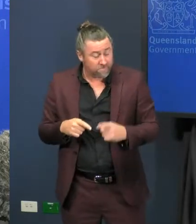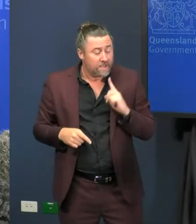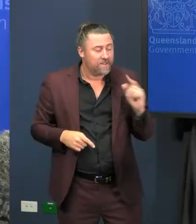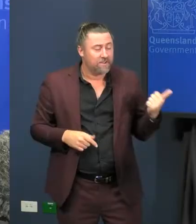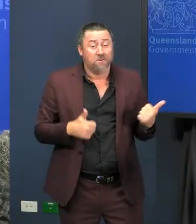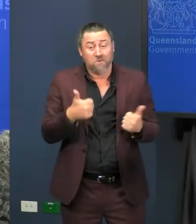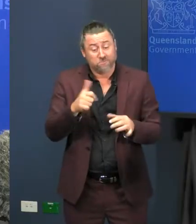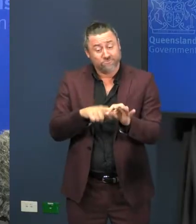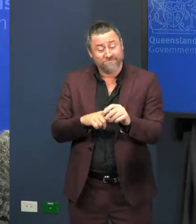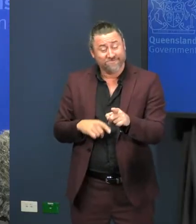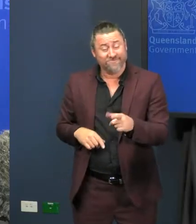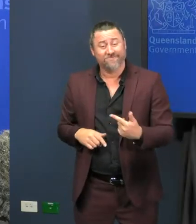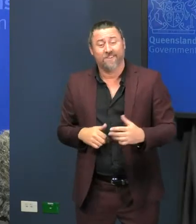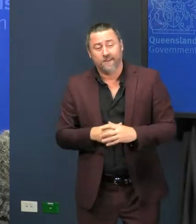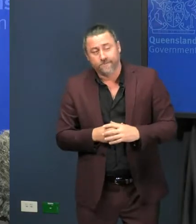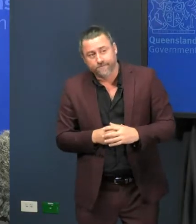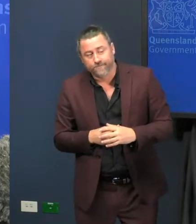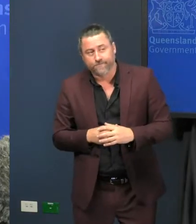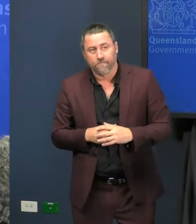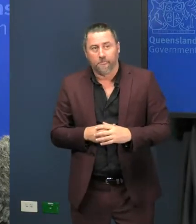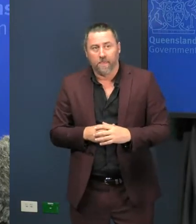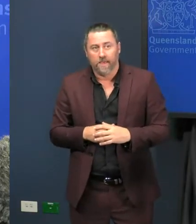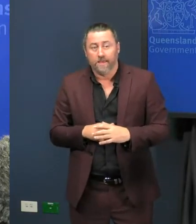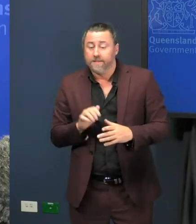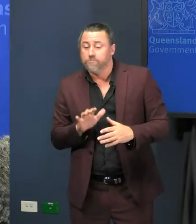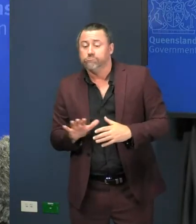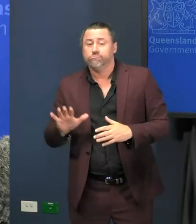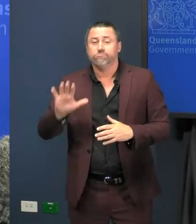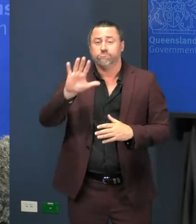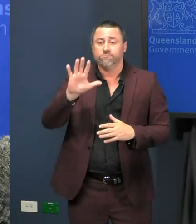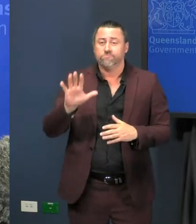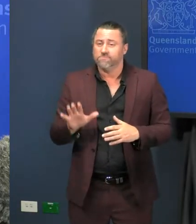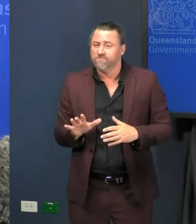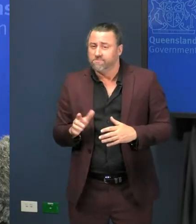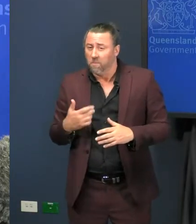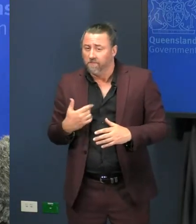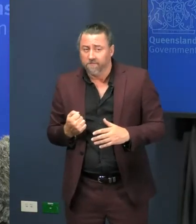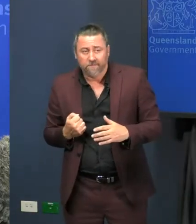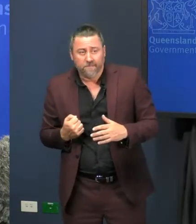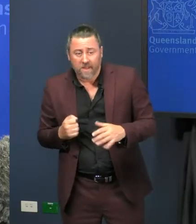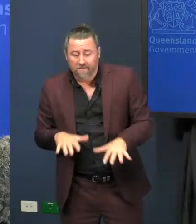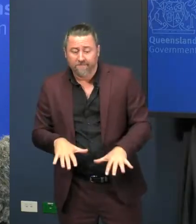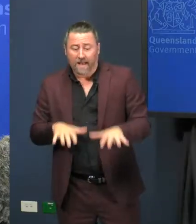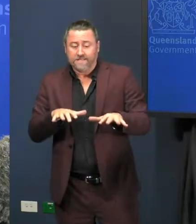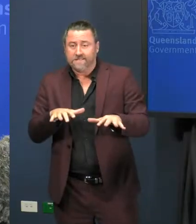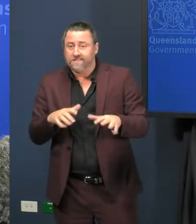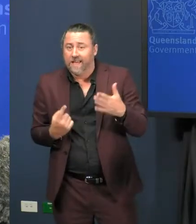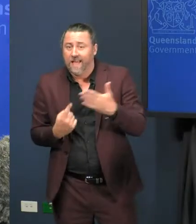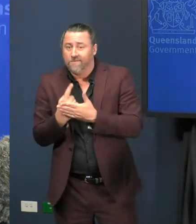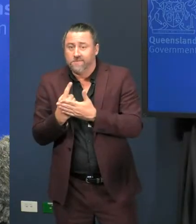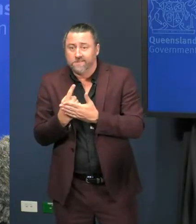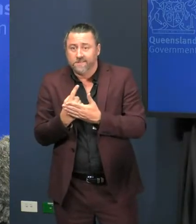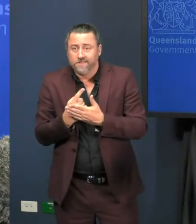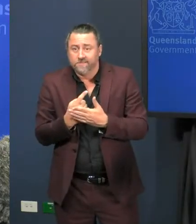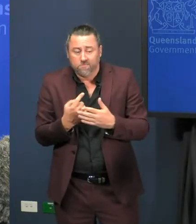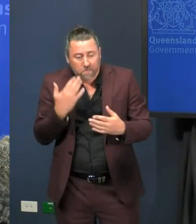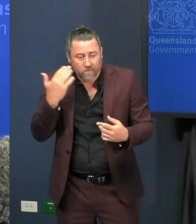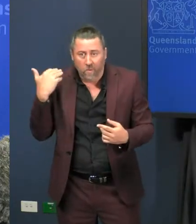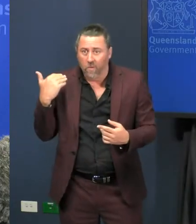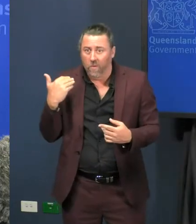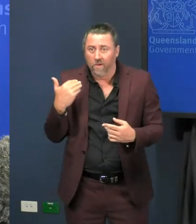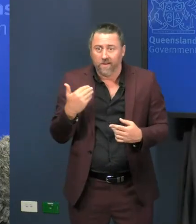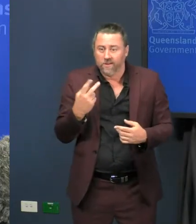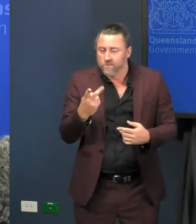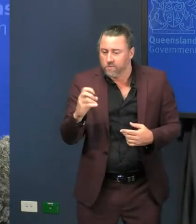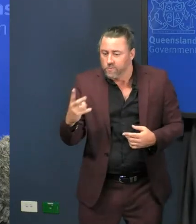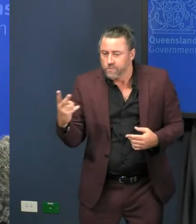thing's for certain, though, this part of the state has had its fair share of flooding challenges and has responded well.